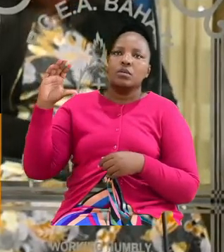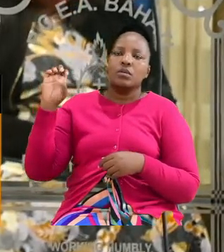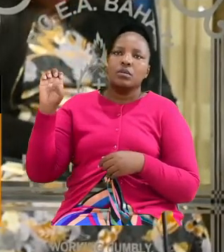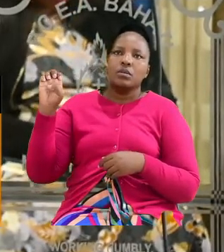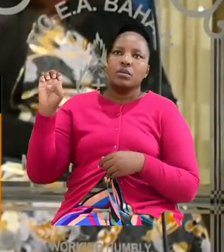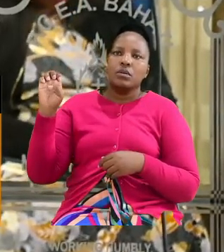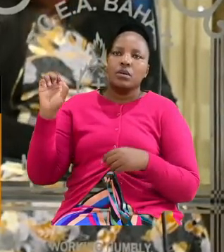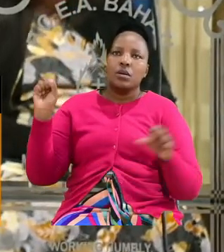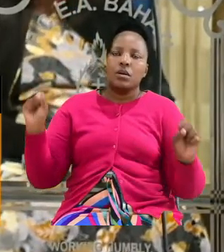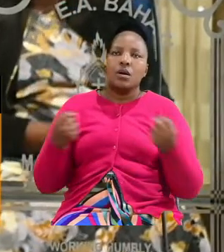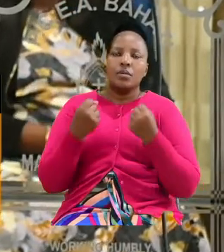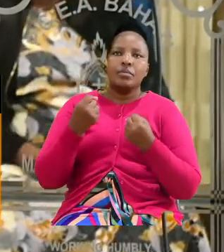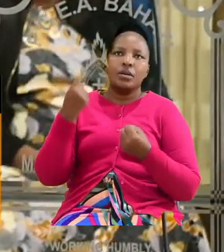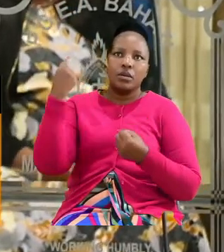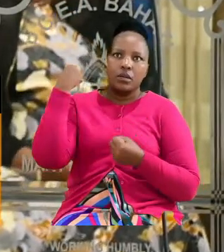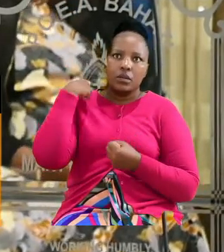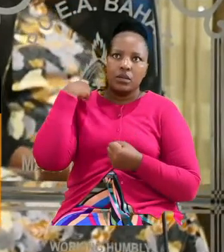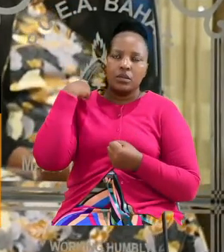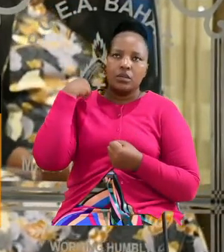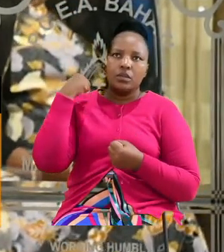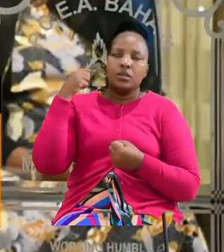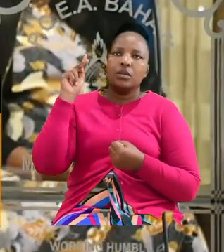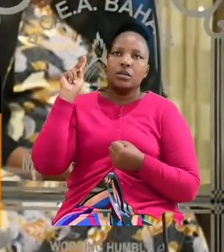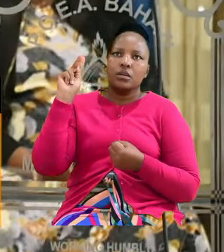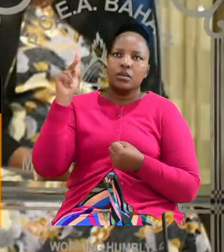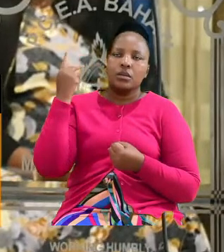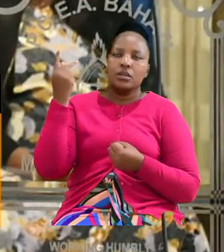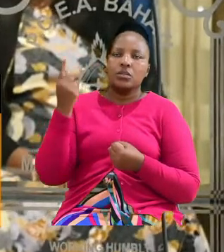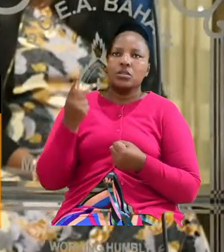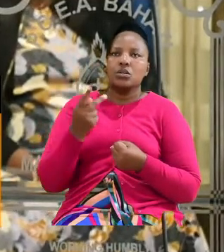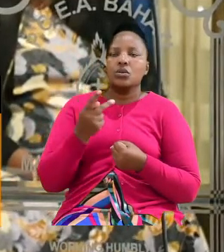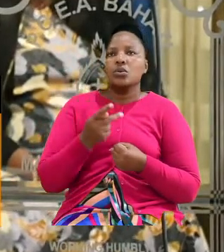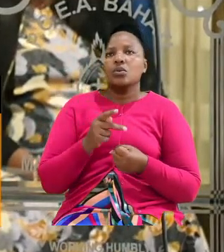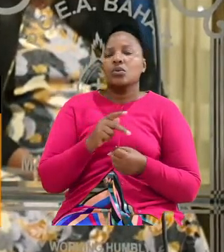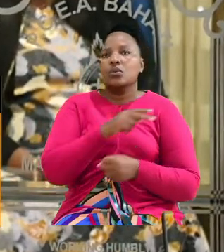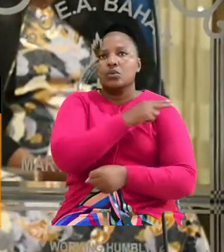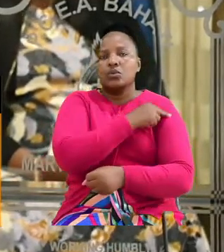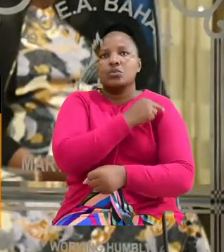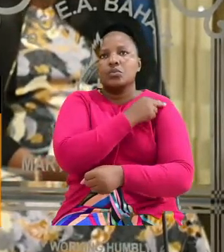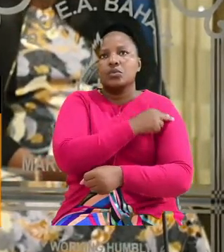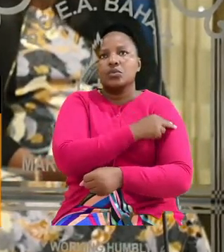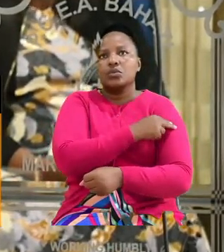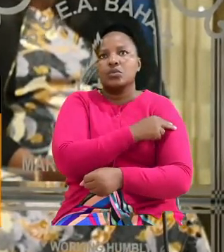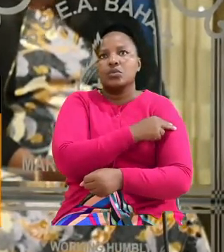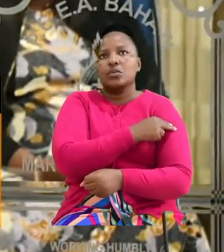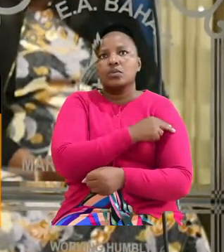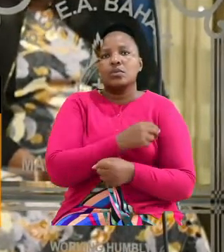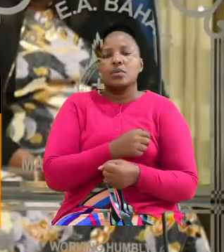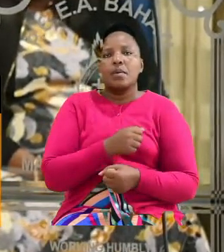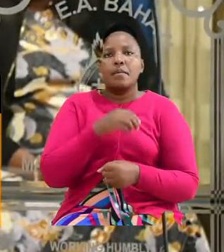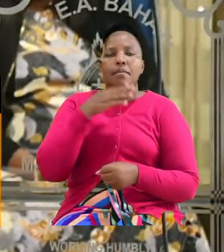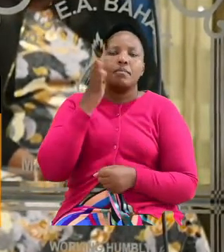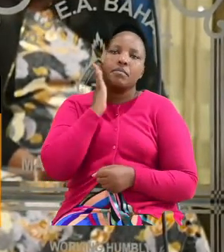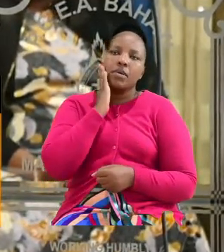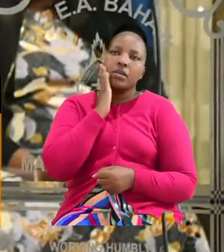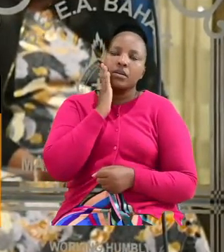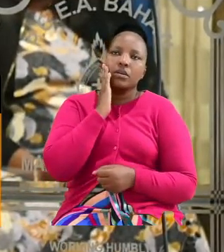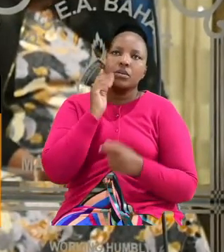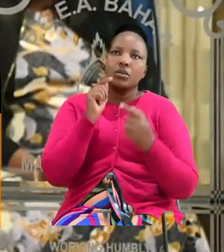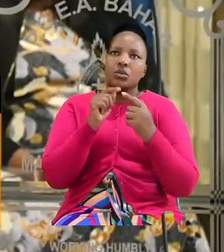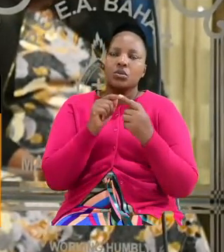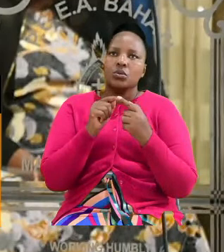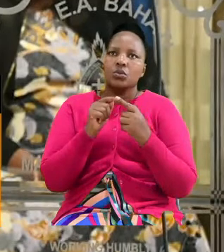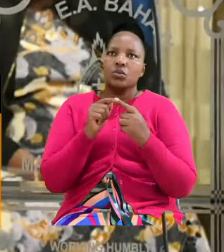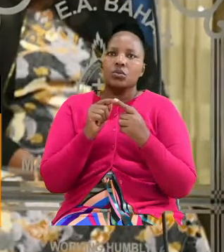occurred yesterday at KNH Rifaro Udaya Hospital. She was a loving mother to